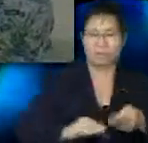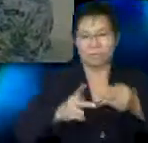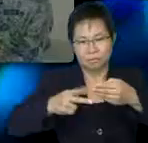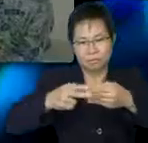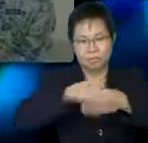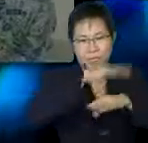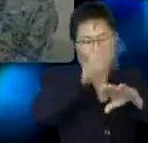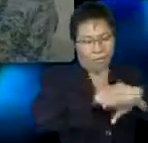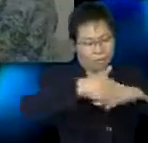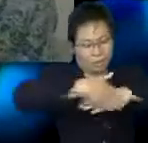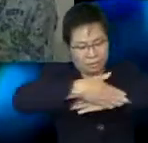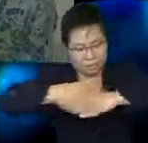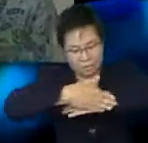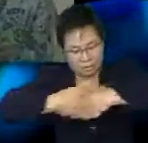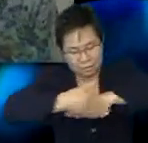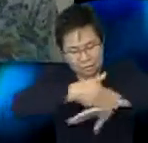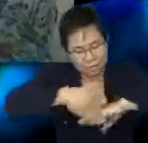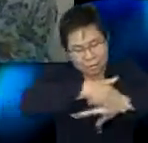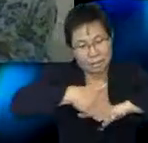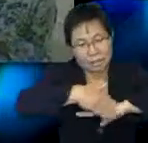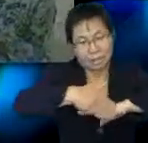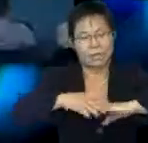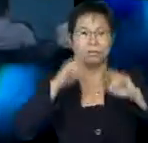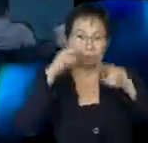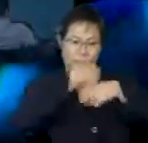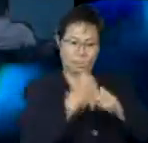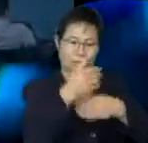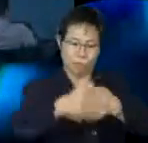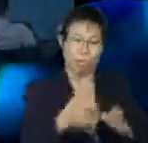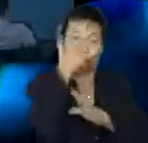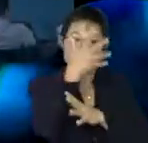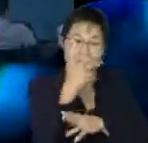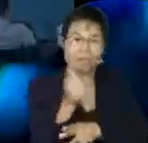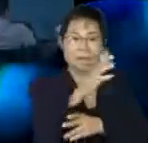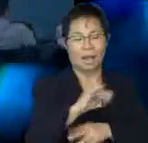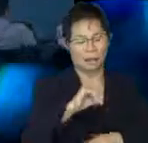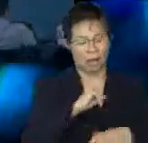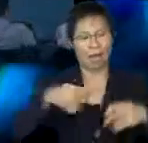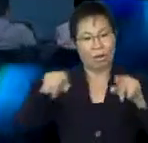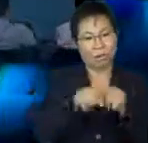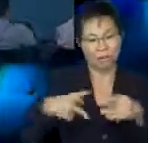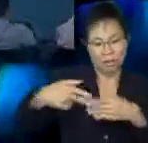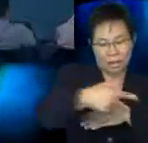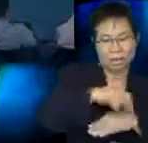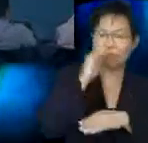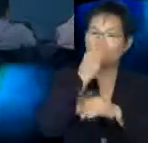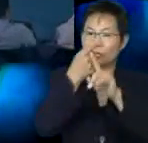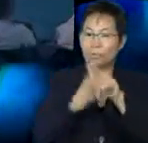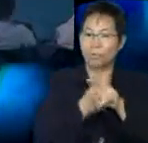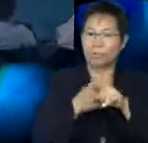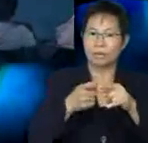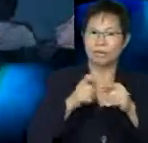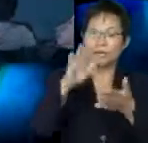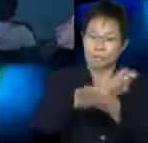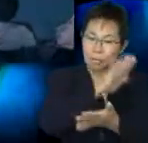trimming on the sides to make the box look more attractive. And I also cut out flowers from the gift wrappers